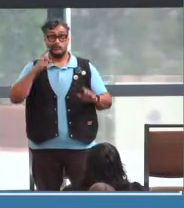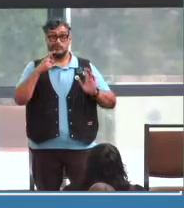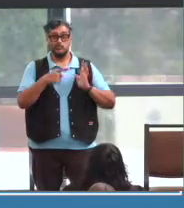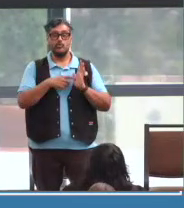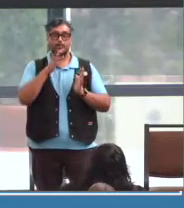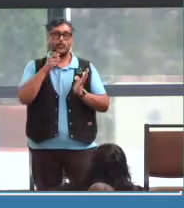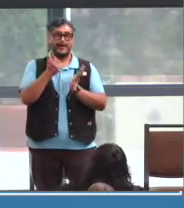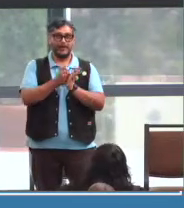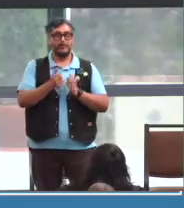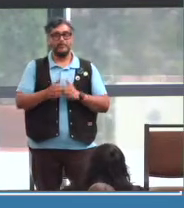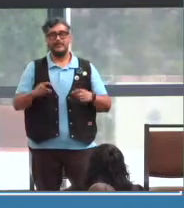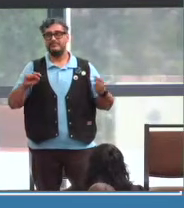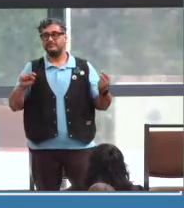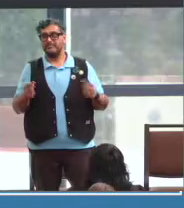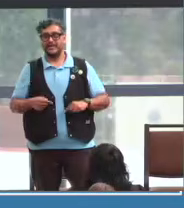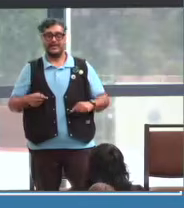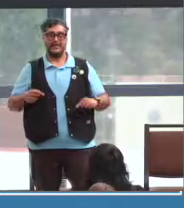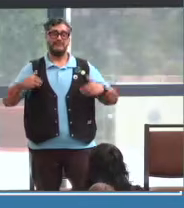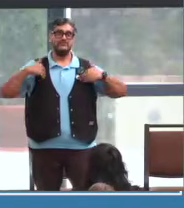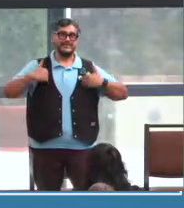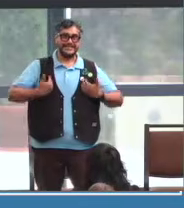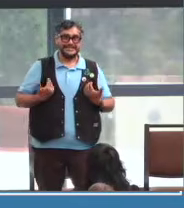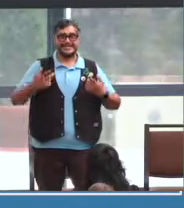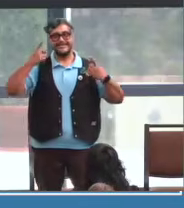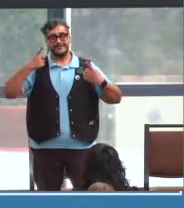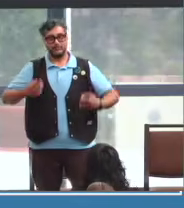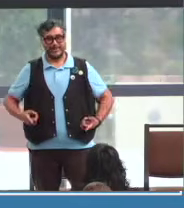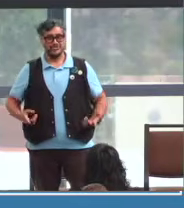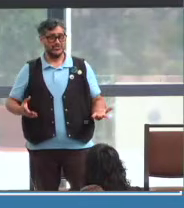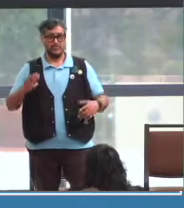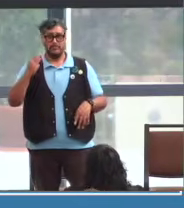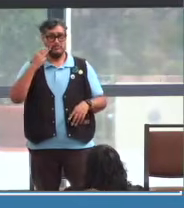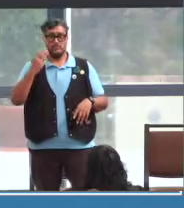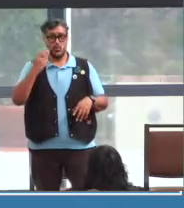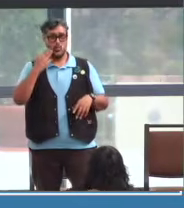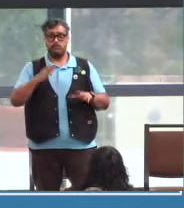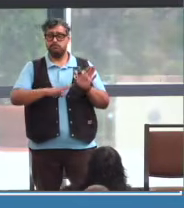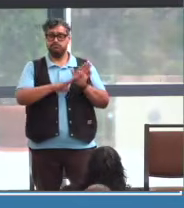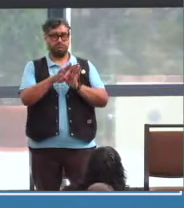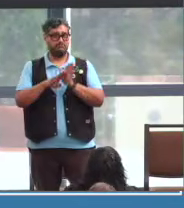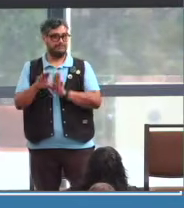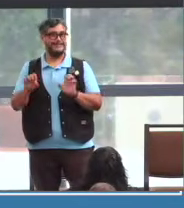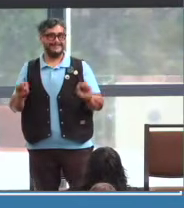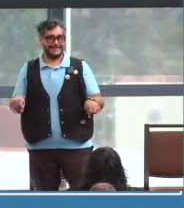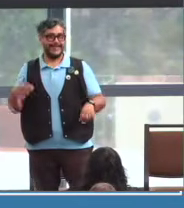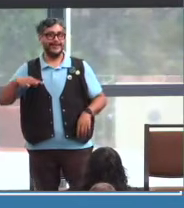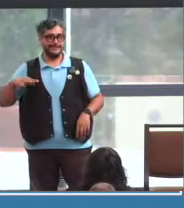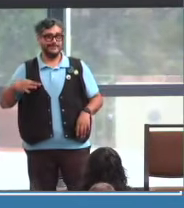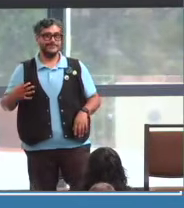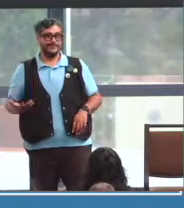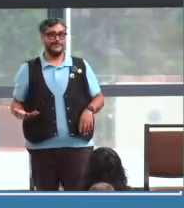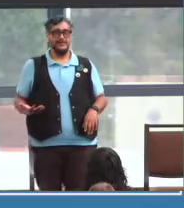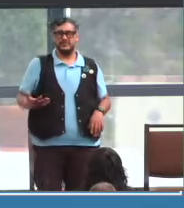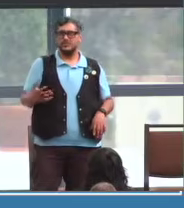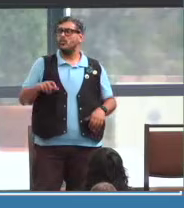disability, pain, fatigue, and depression. So there's a lot of mood benefits that overlap with using exercise as a modality. And